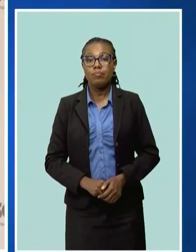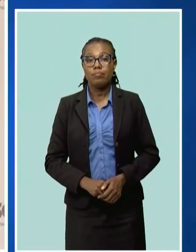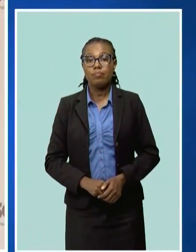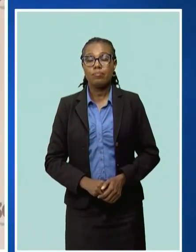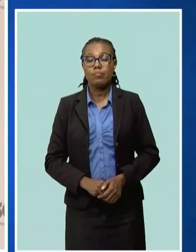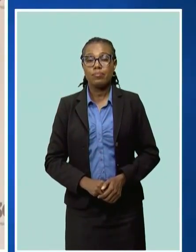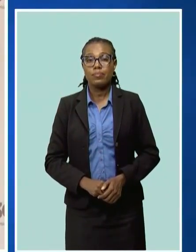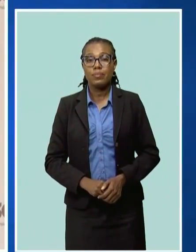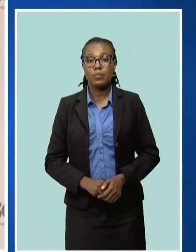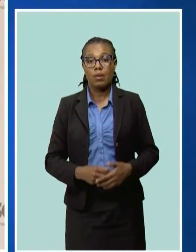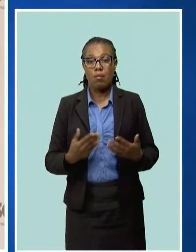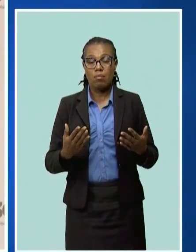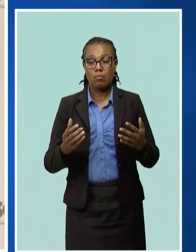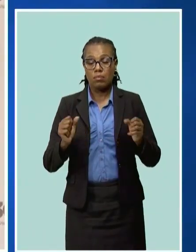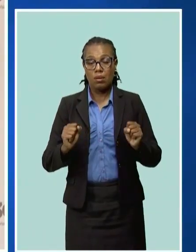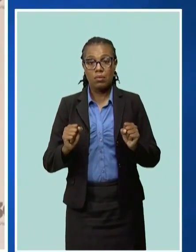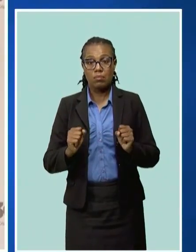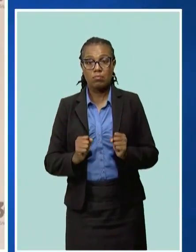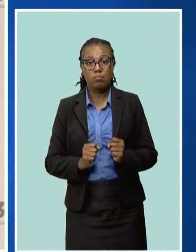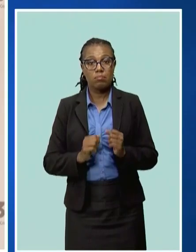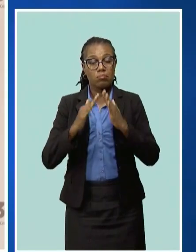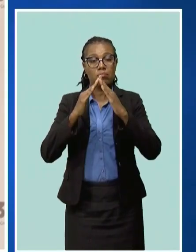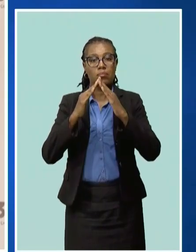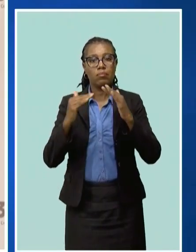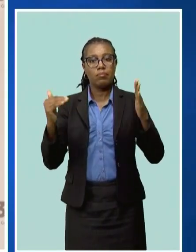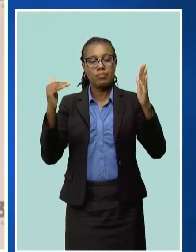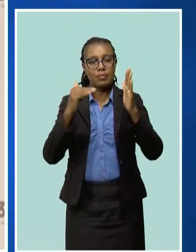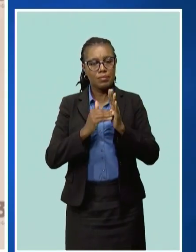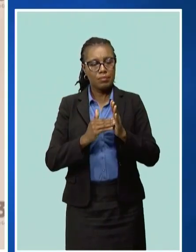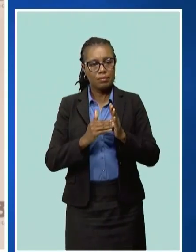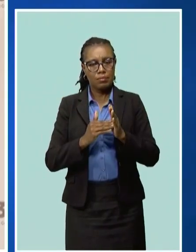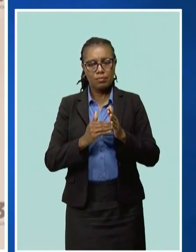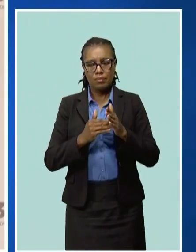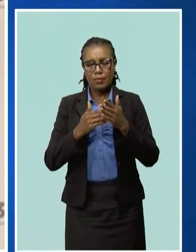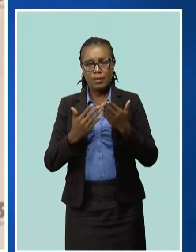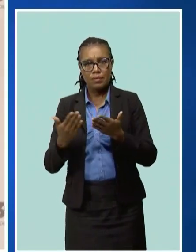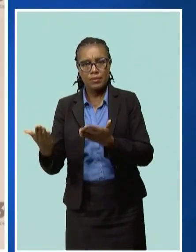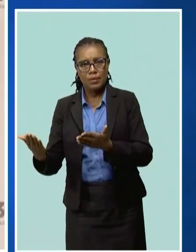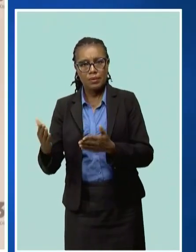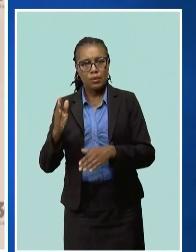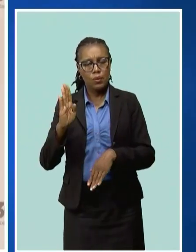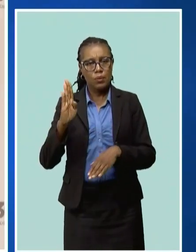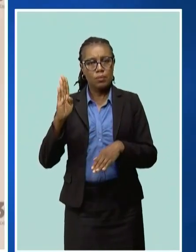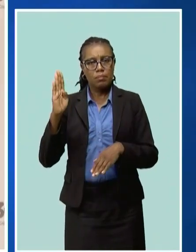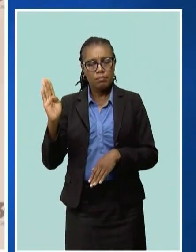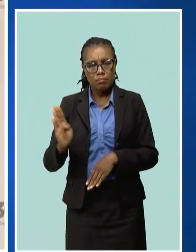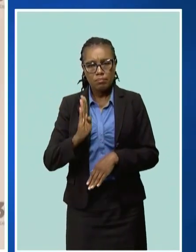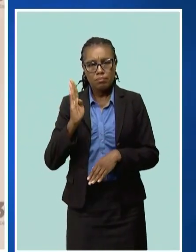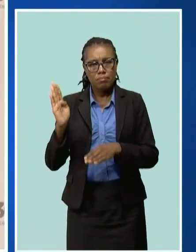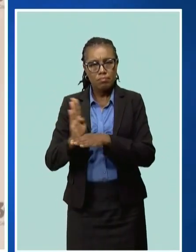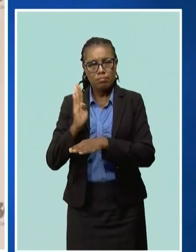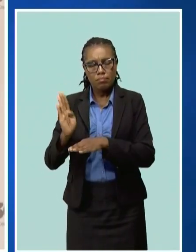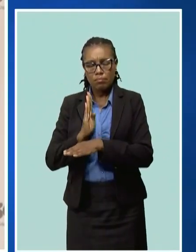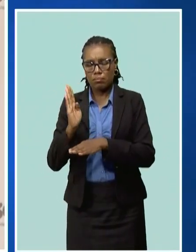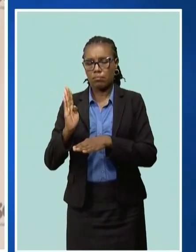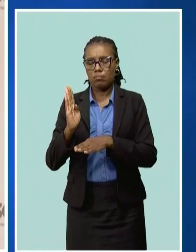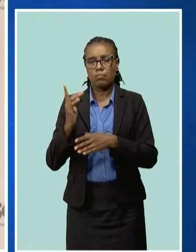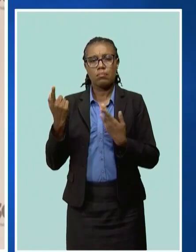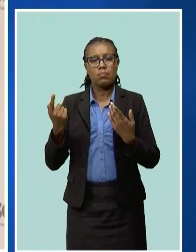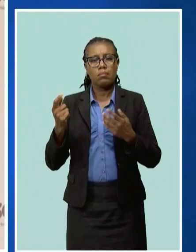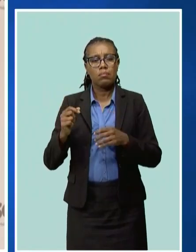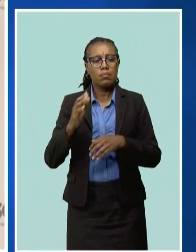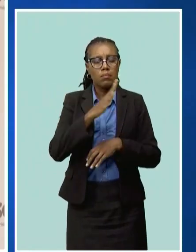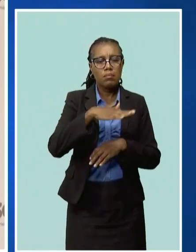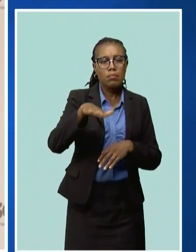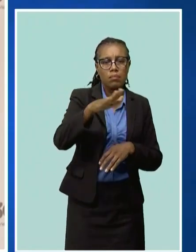resilience. Can we have distributed resources? Can your business be located in multiple locations? In